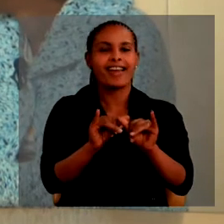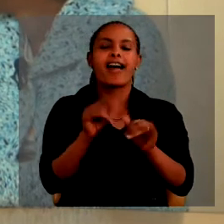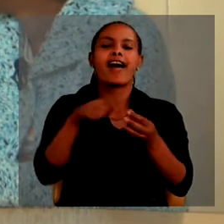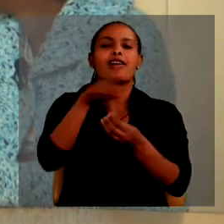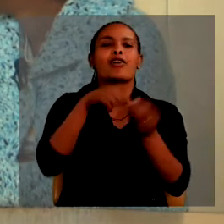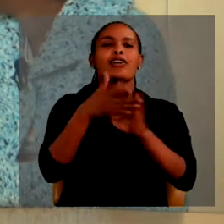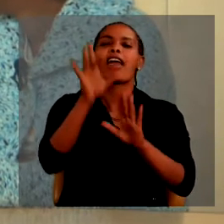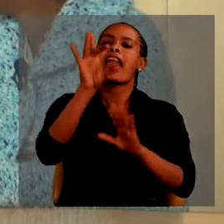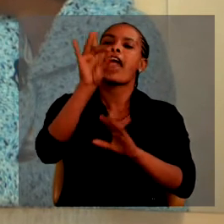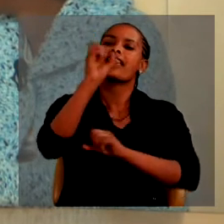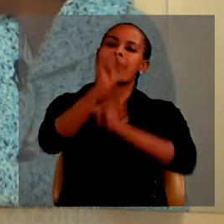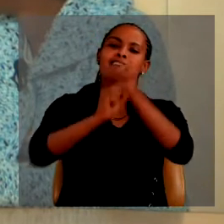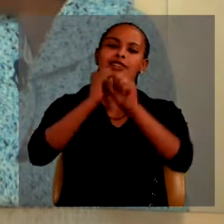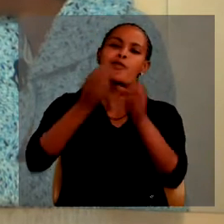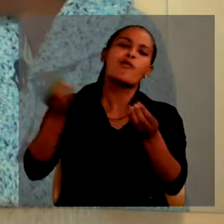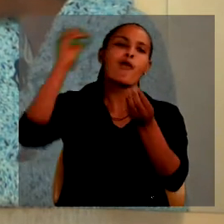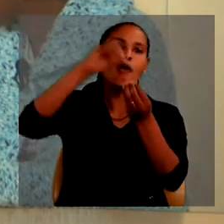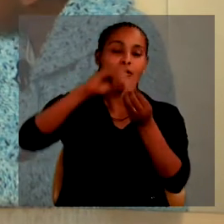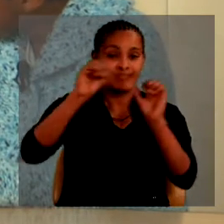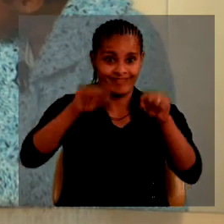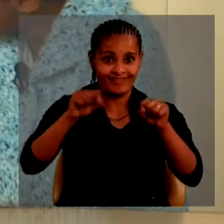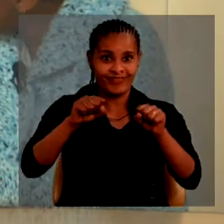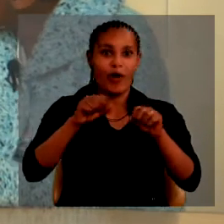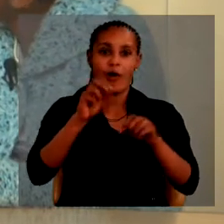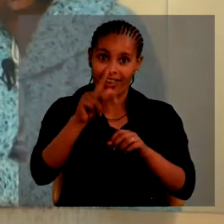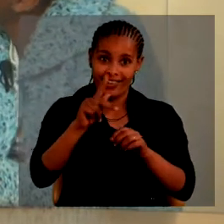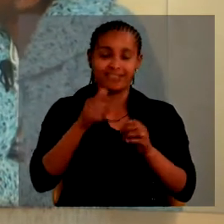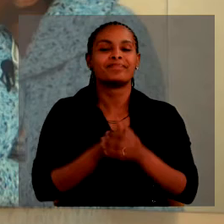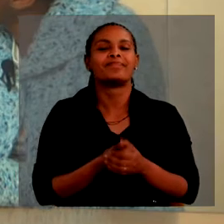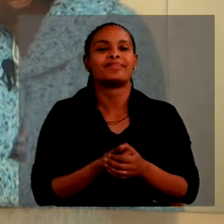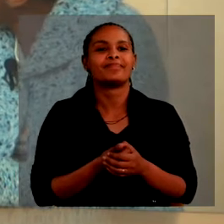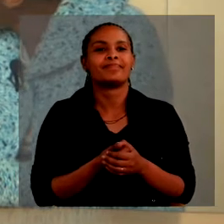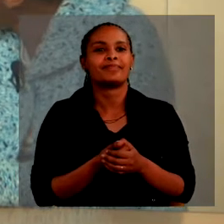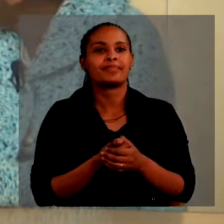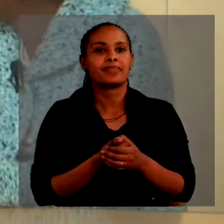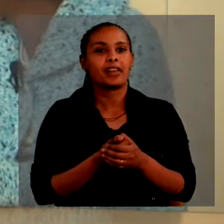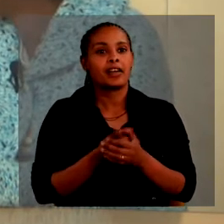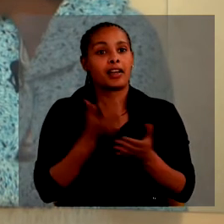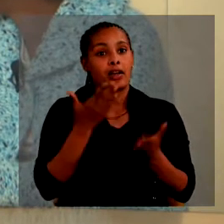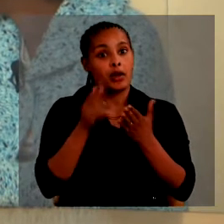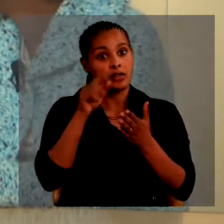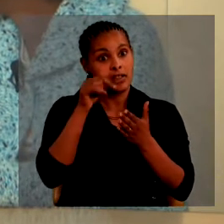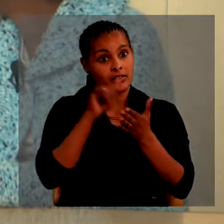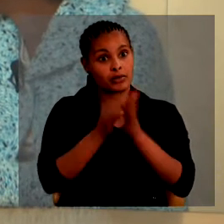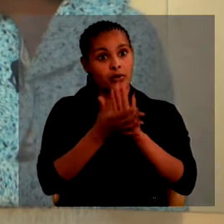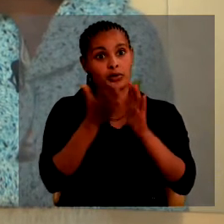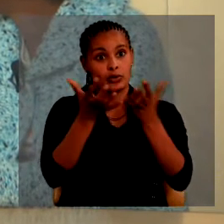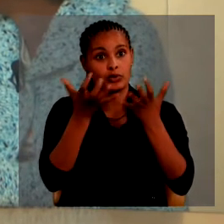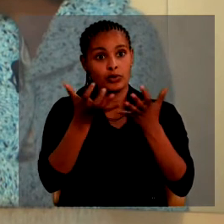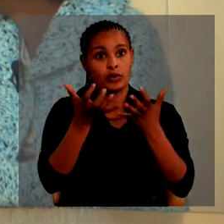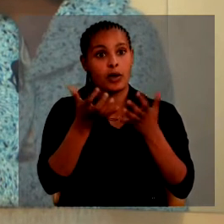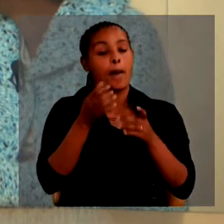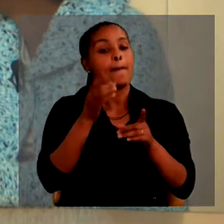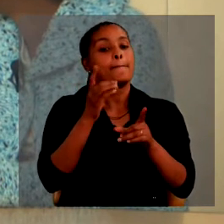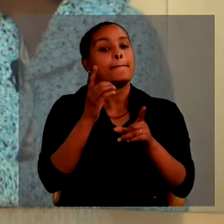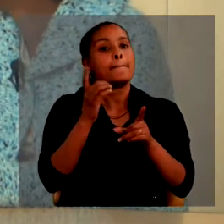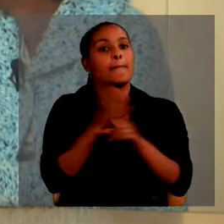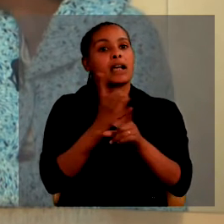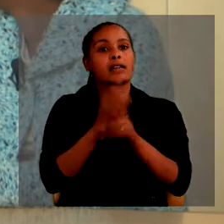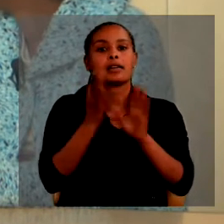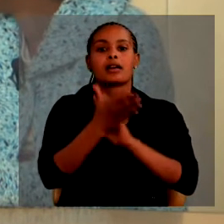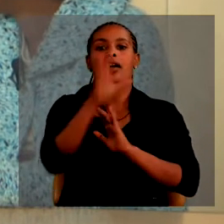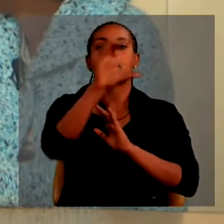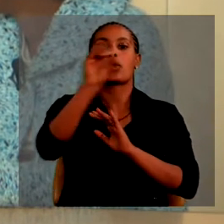around for about 8 years more. Okay? If that is what you want to do, make carbon dioxide.